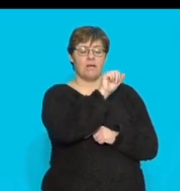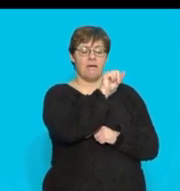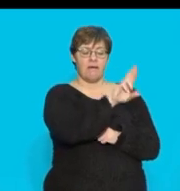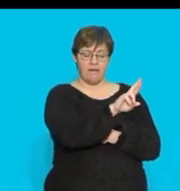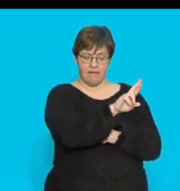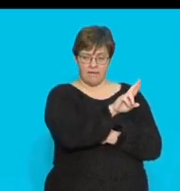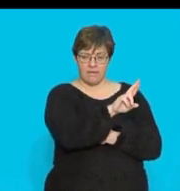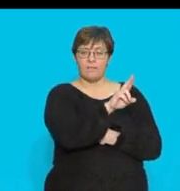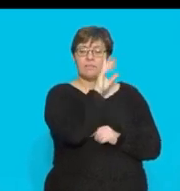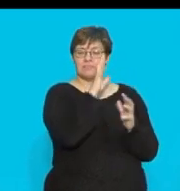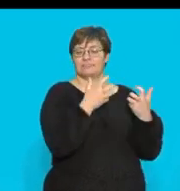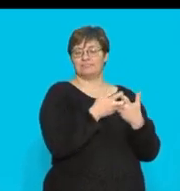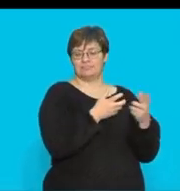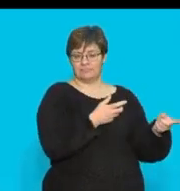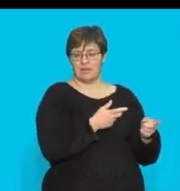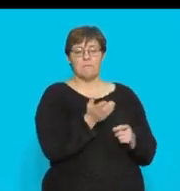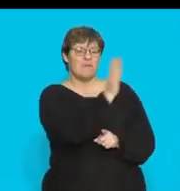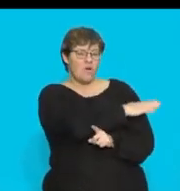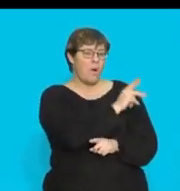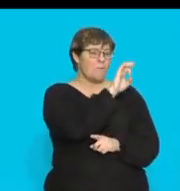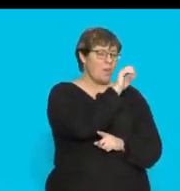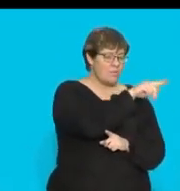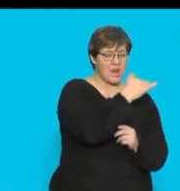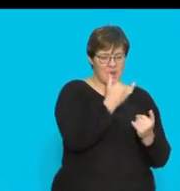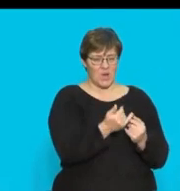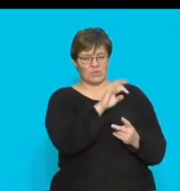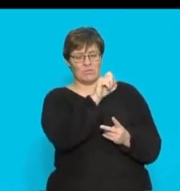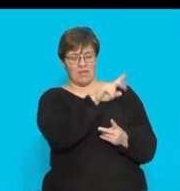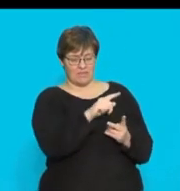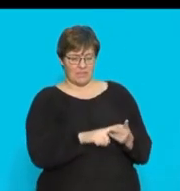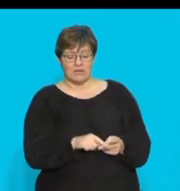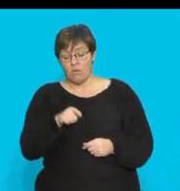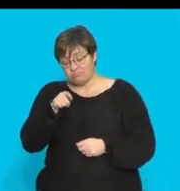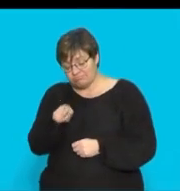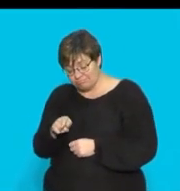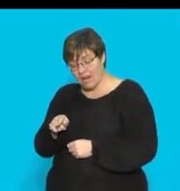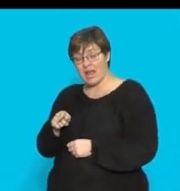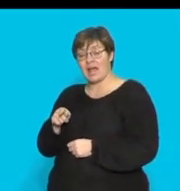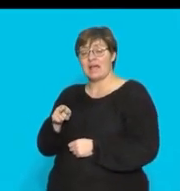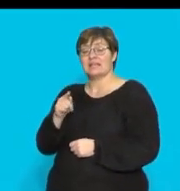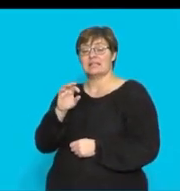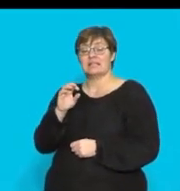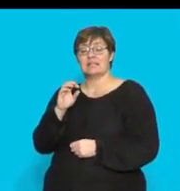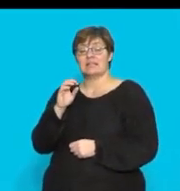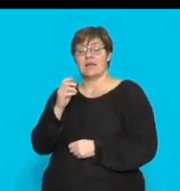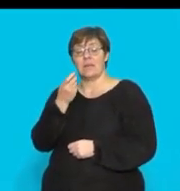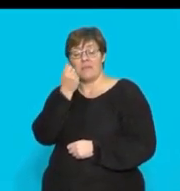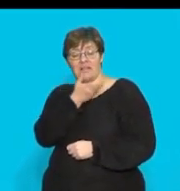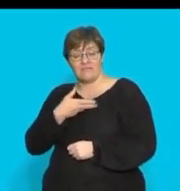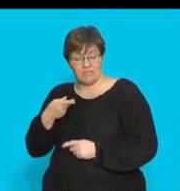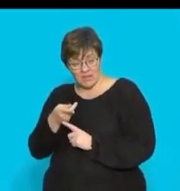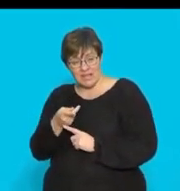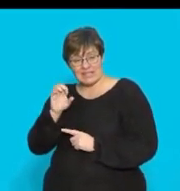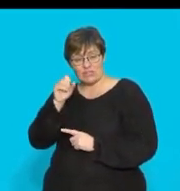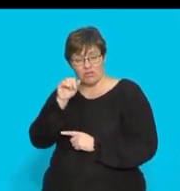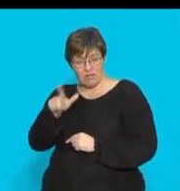previous question was bulbs. Sexual reproduction, two things again. Actually, there's